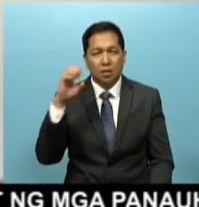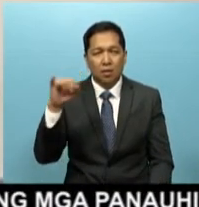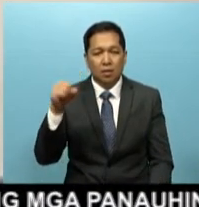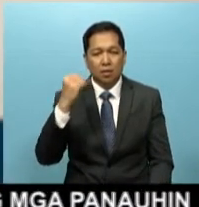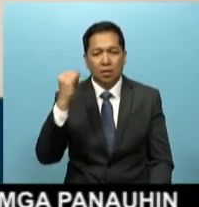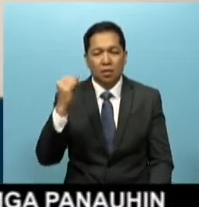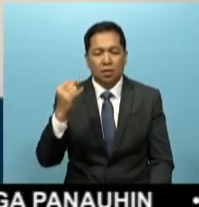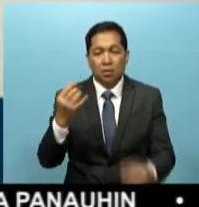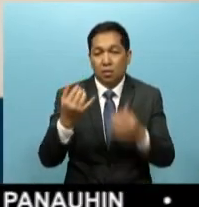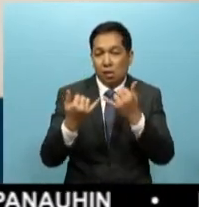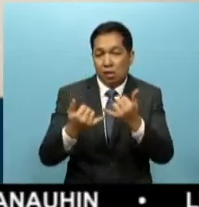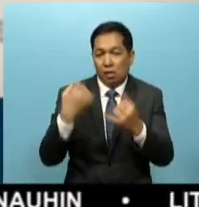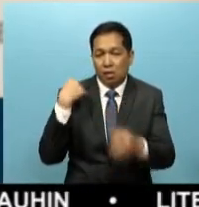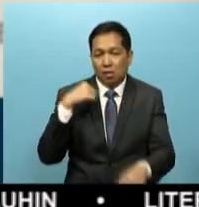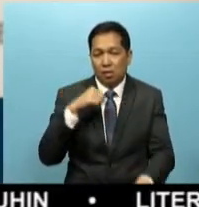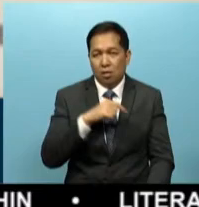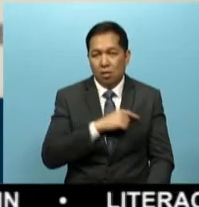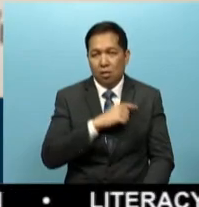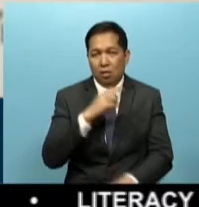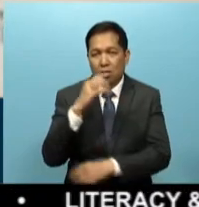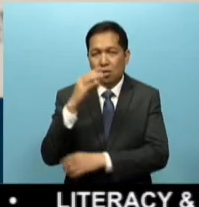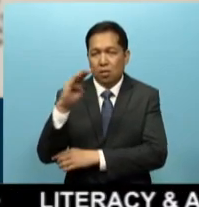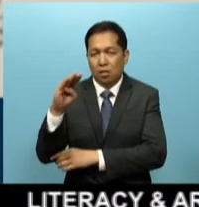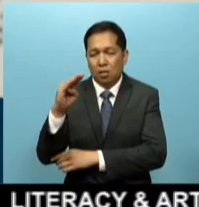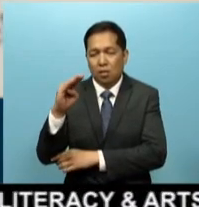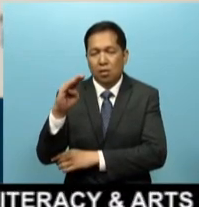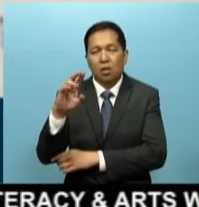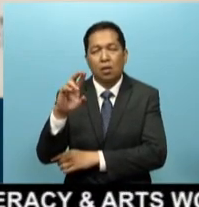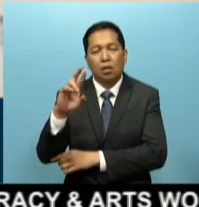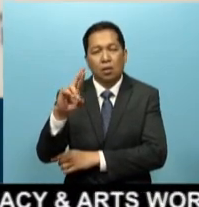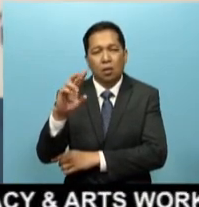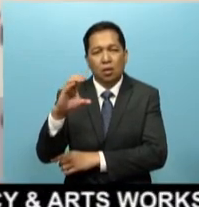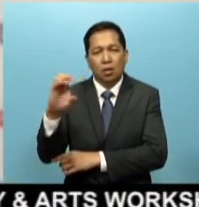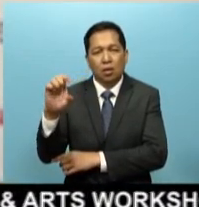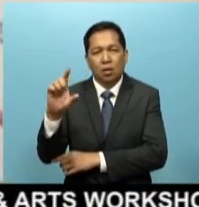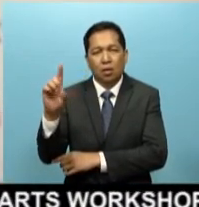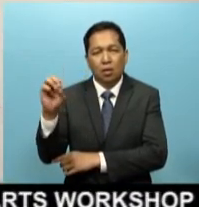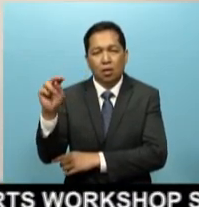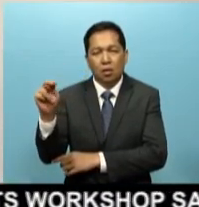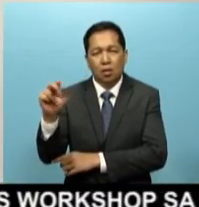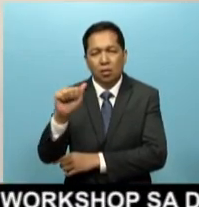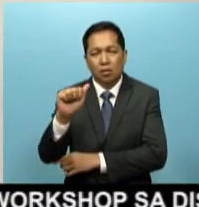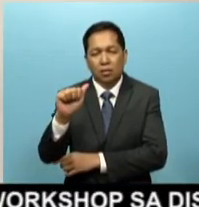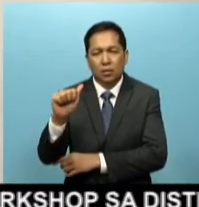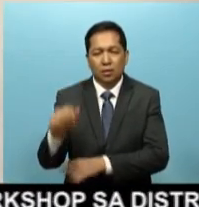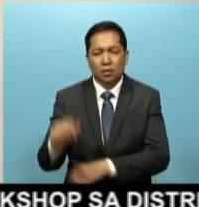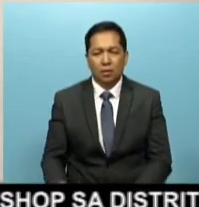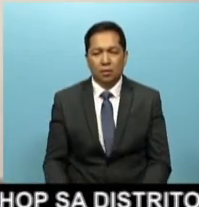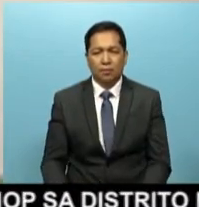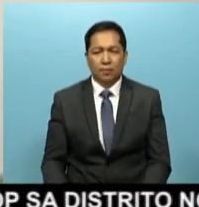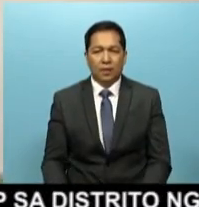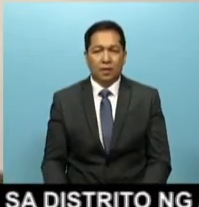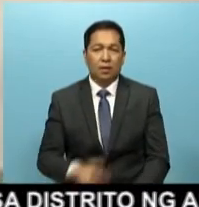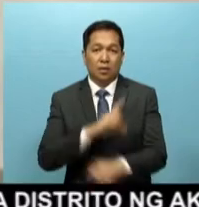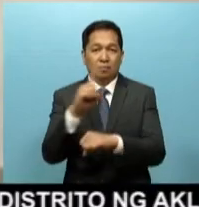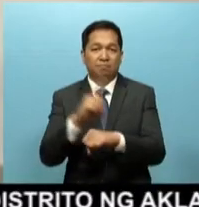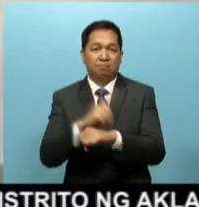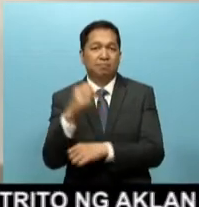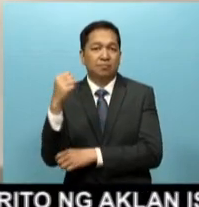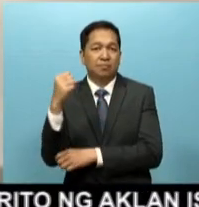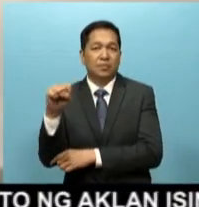Today, we are in the center of Barcelona, Spain, where the brethren from the local congregation of Barcelona, Ecclesiastical District of